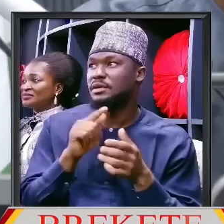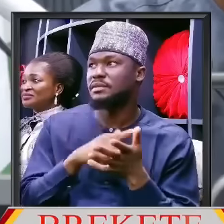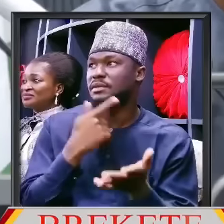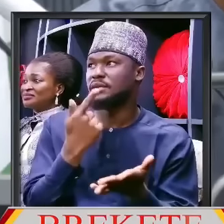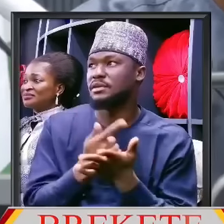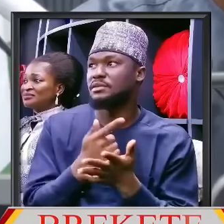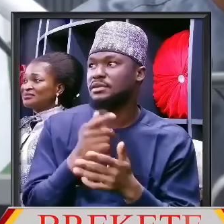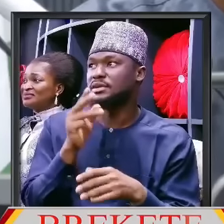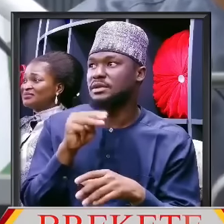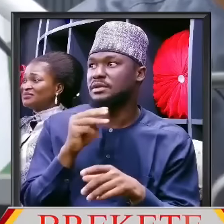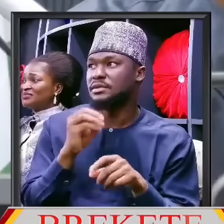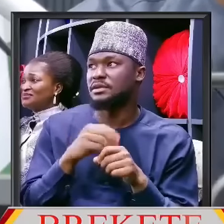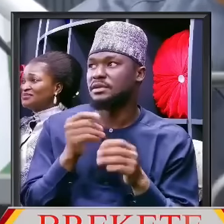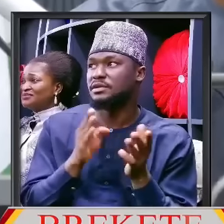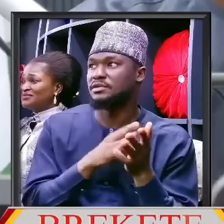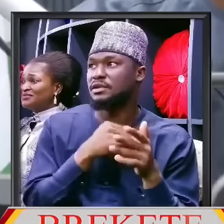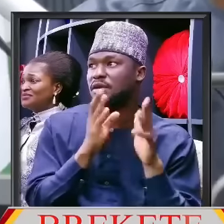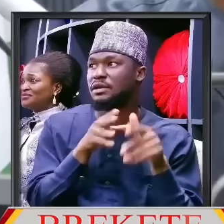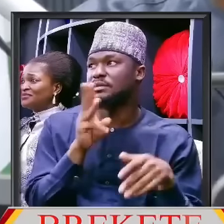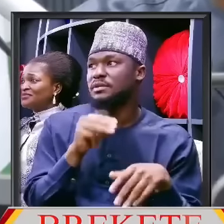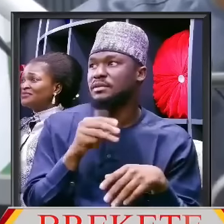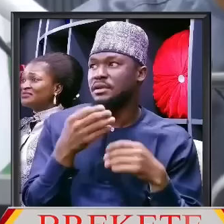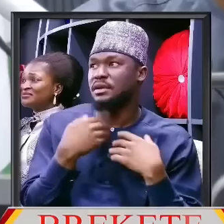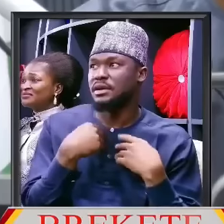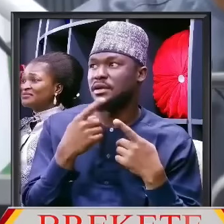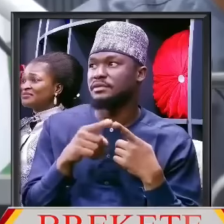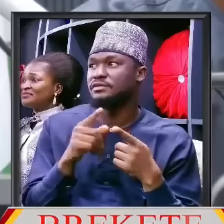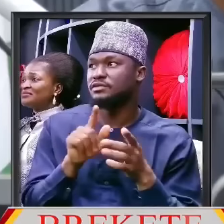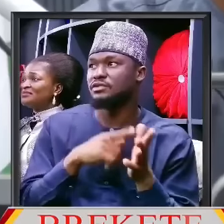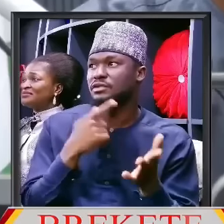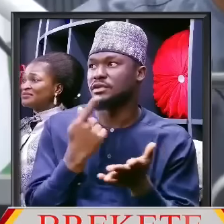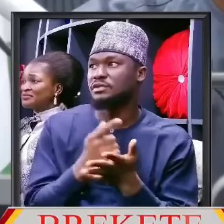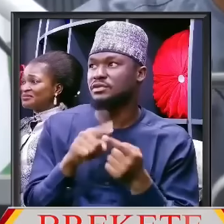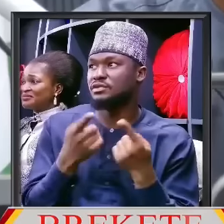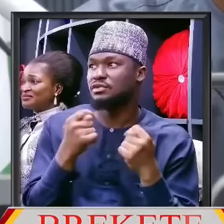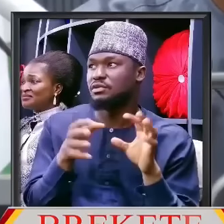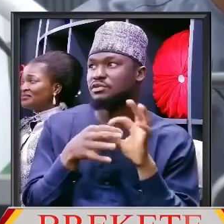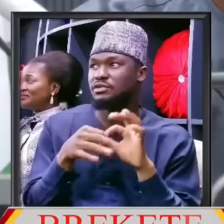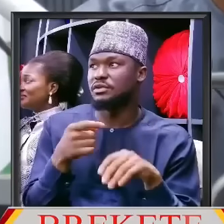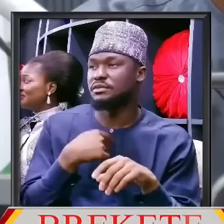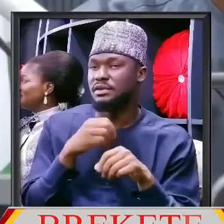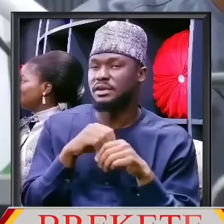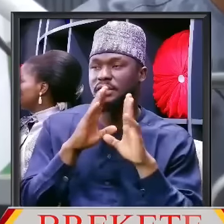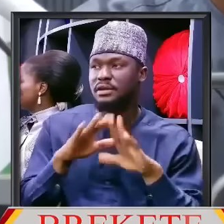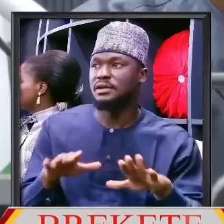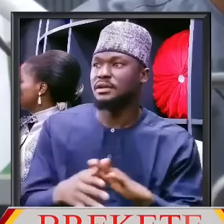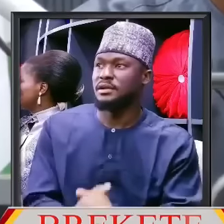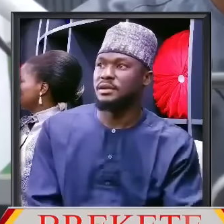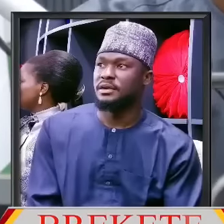him in the school. So, you suppose don't graduate since 2017. Come out to come join me for house.